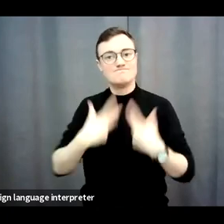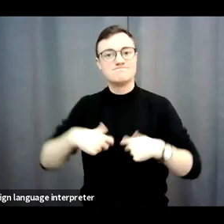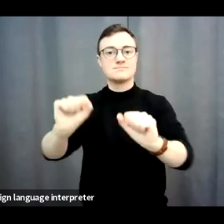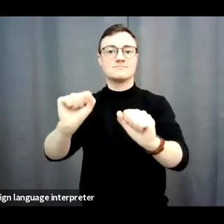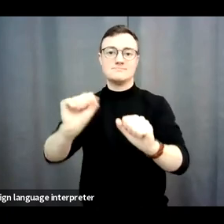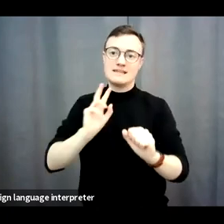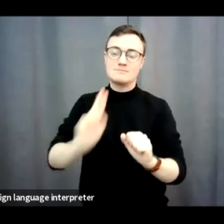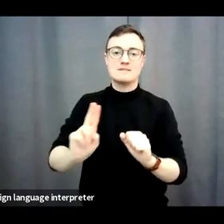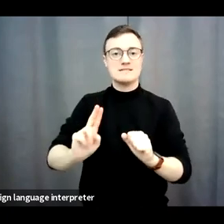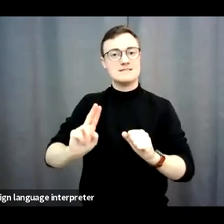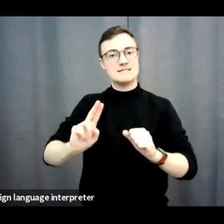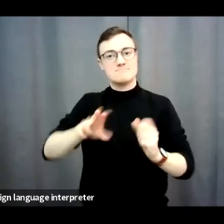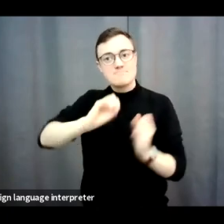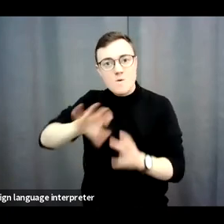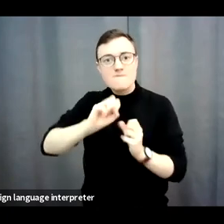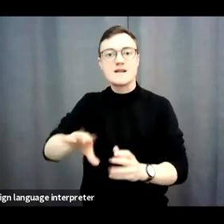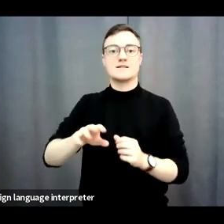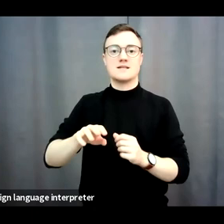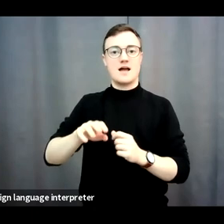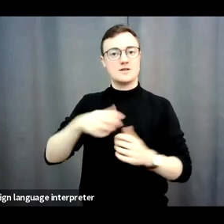actually make meaningful change.